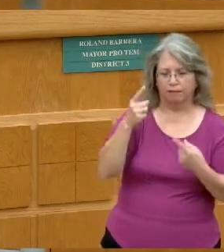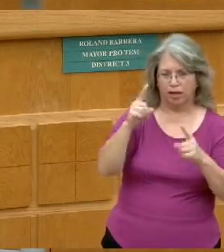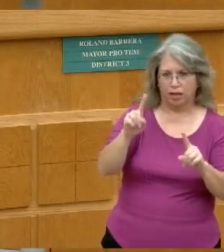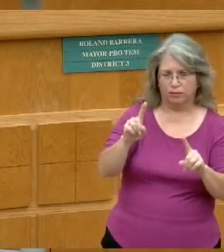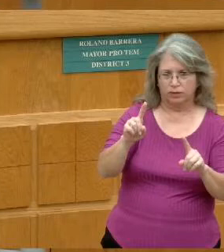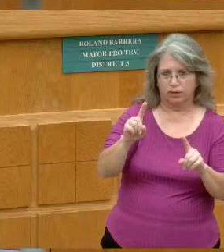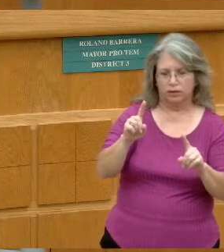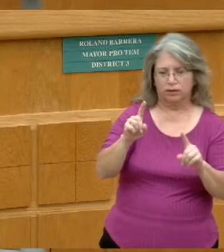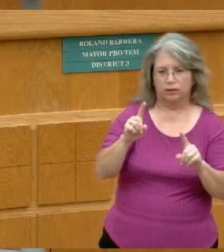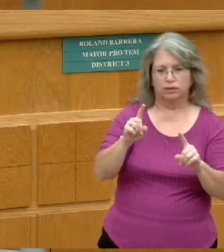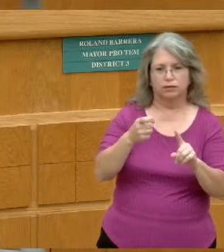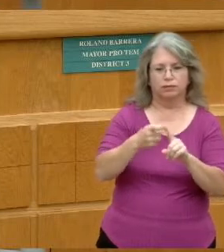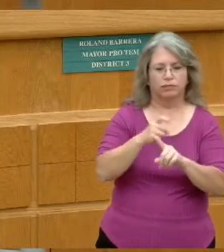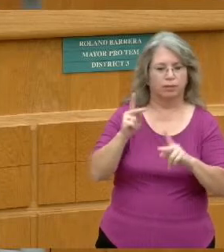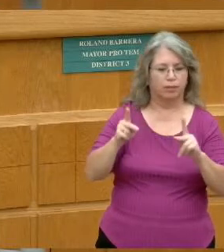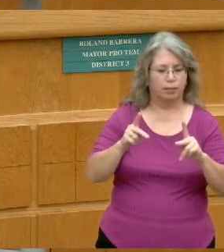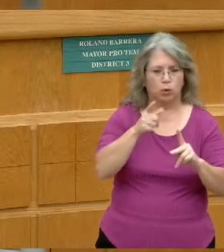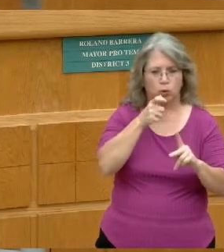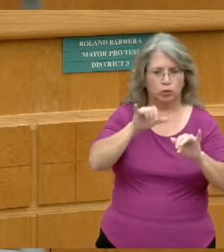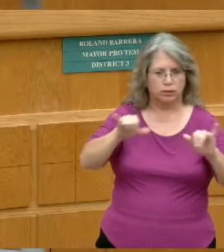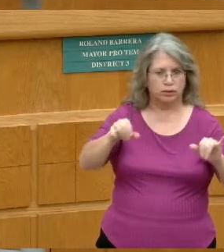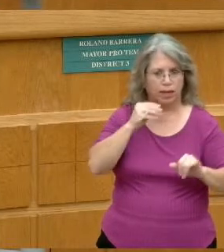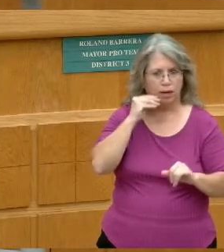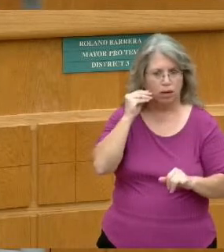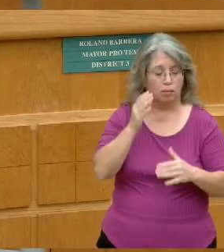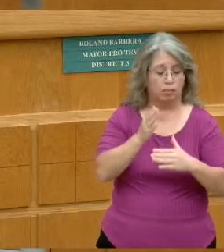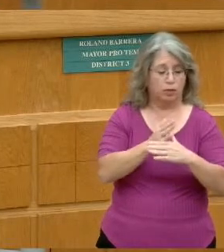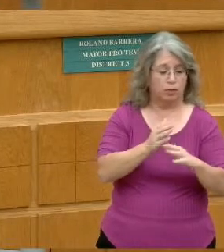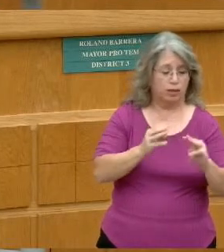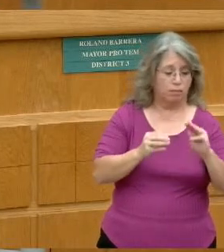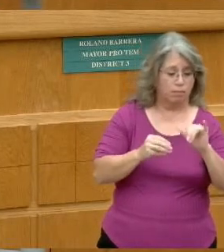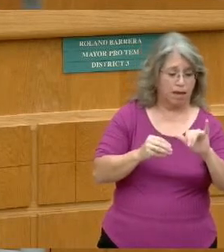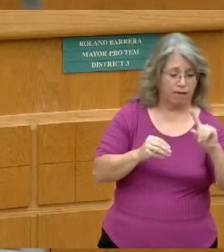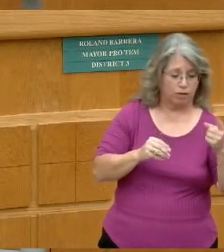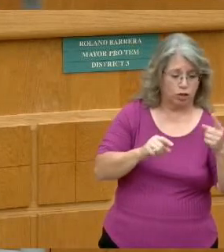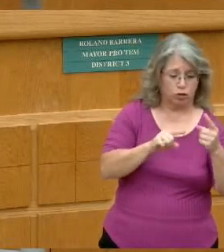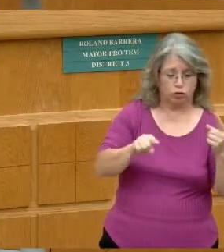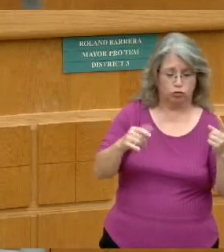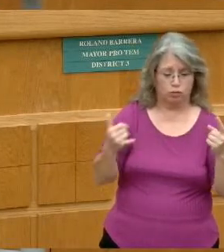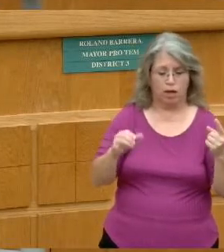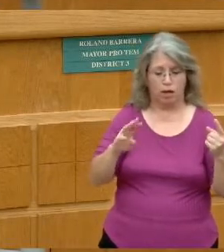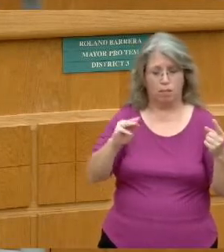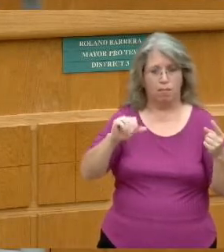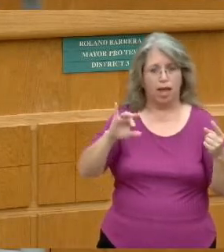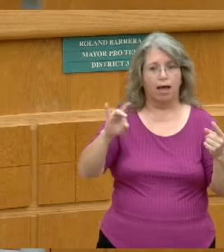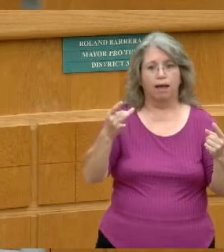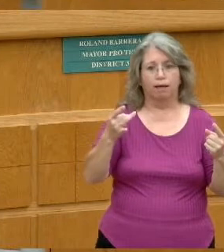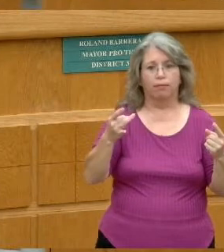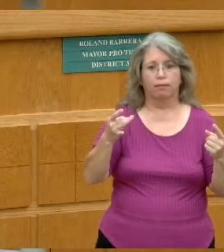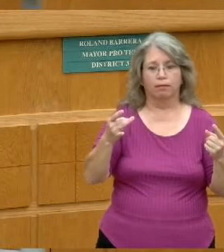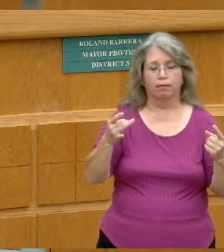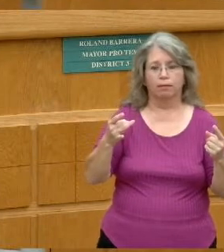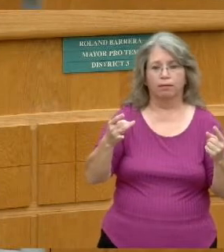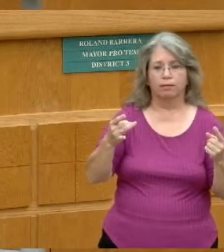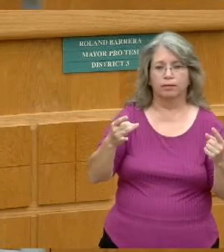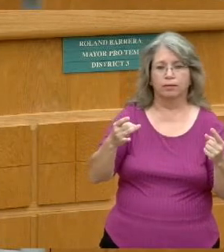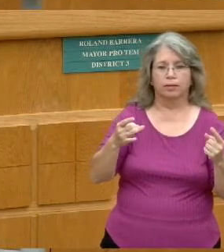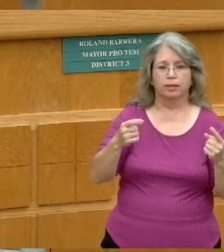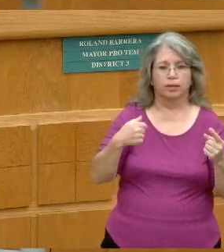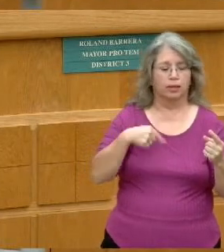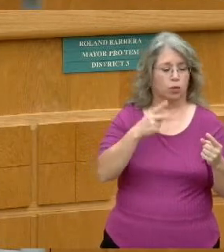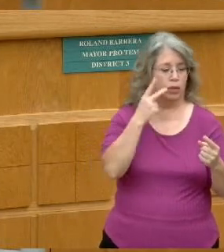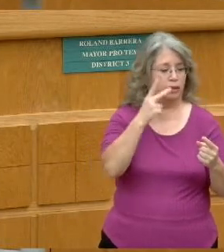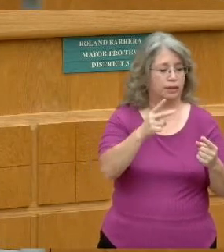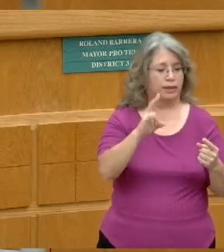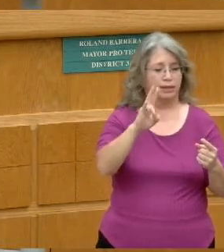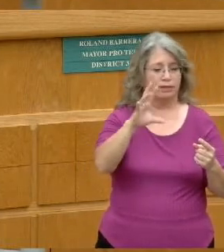through from May 1st to May 8th, and then a 75% decrease in the effectiveness from May 8th to May